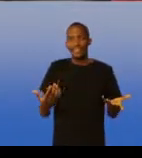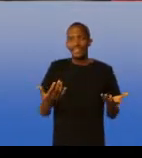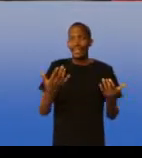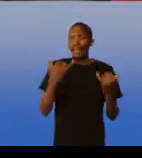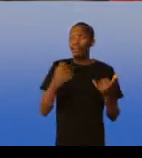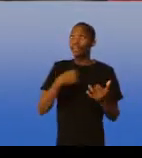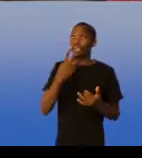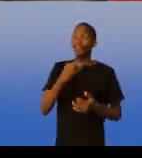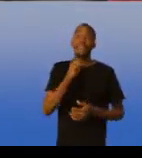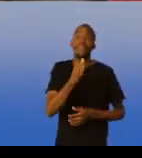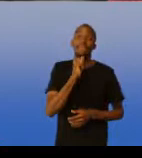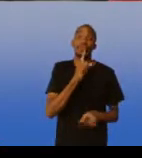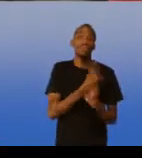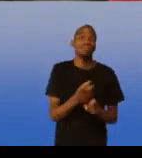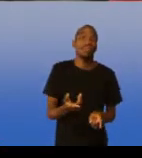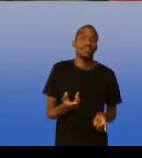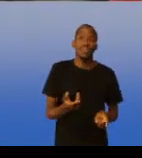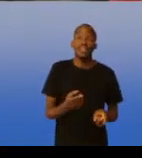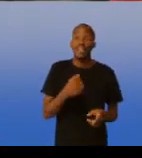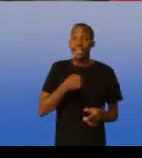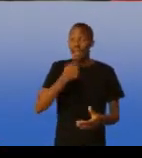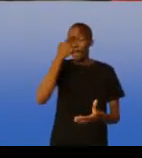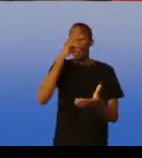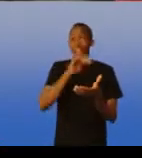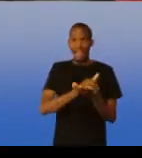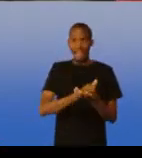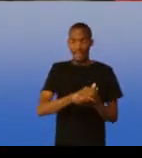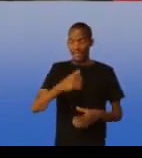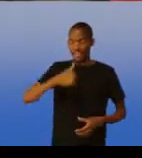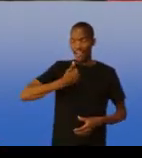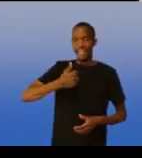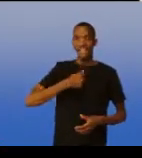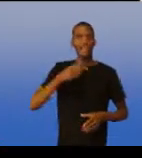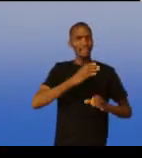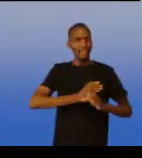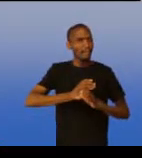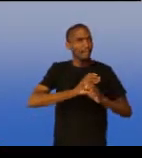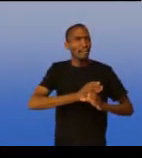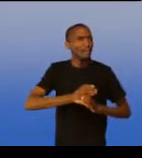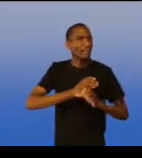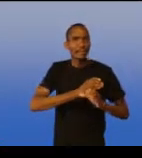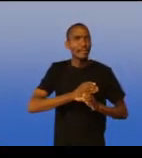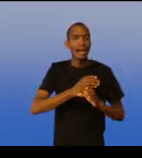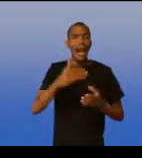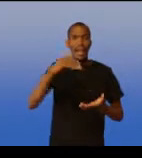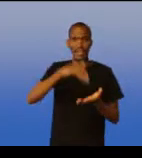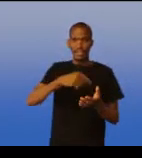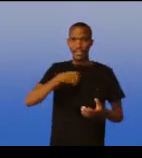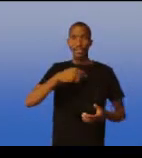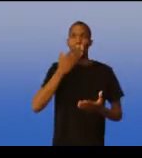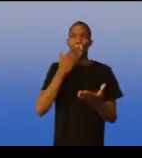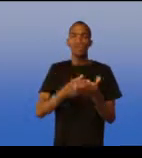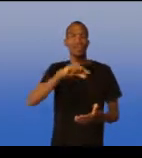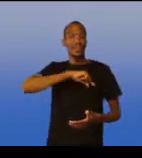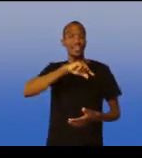it's painful. It is very, very painful. I believe that I'm somebody who is caring. I believe that I'm somebody who has good qualities, but the fact that